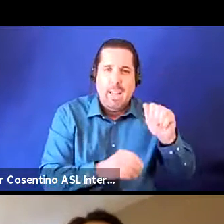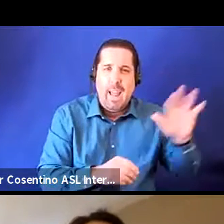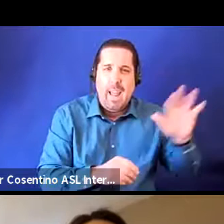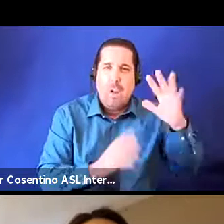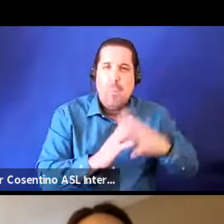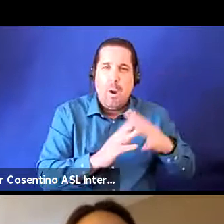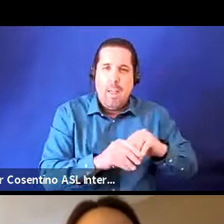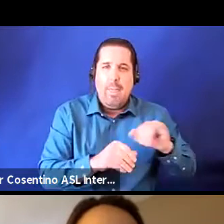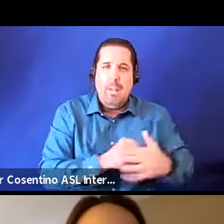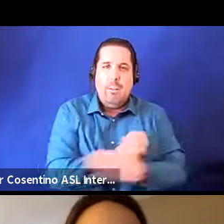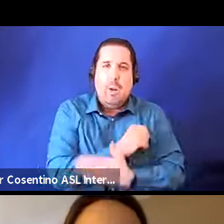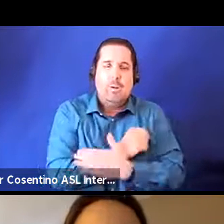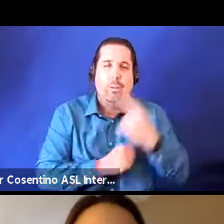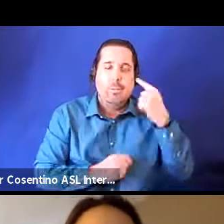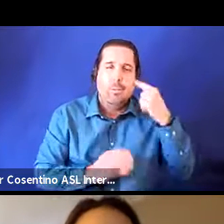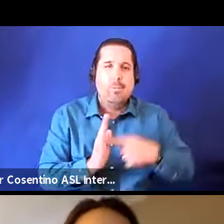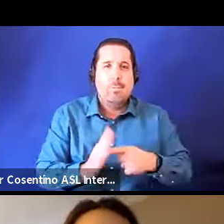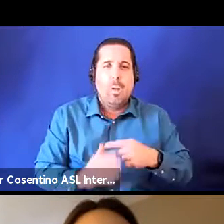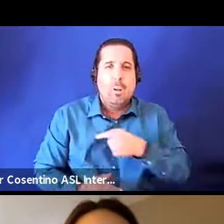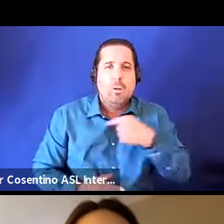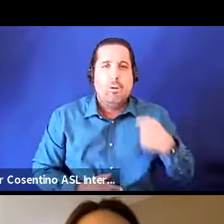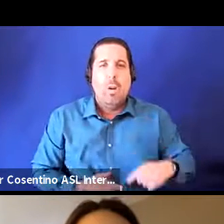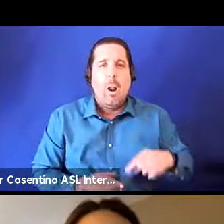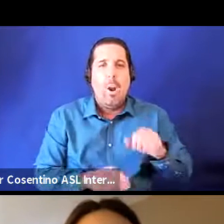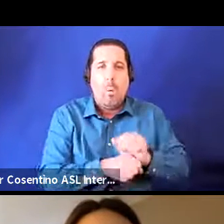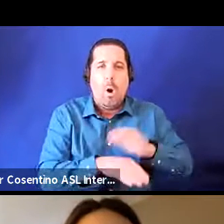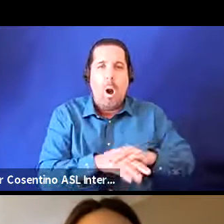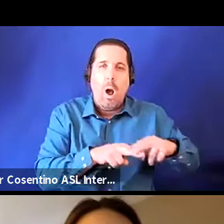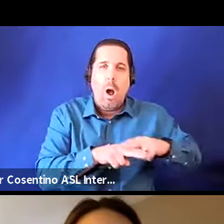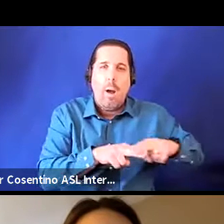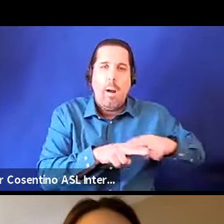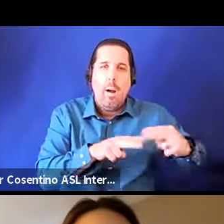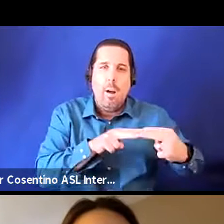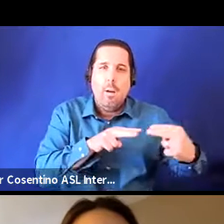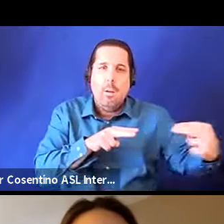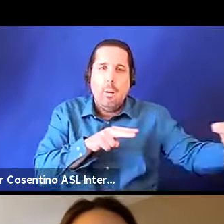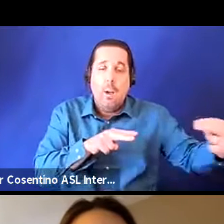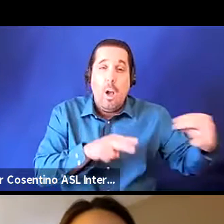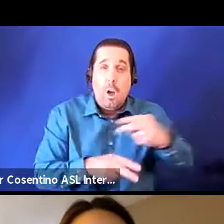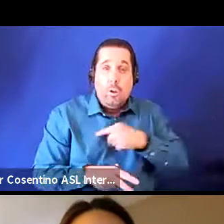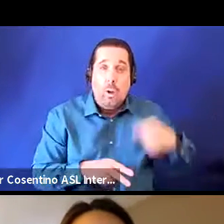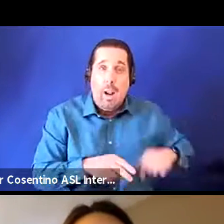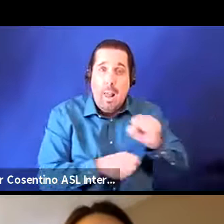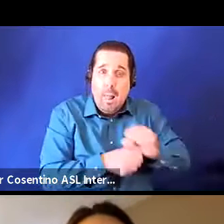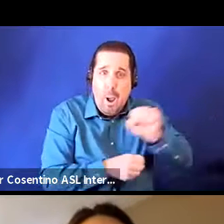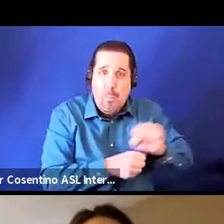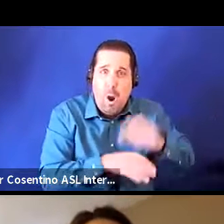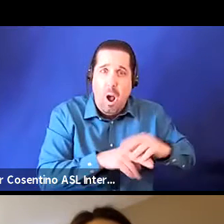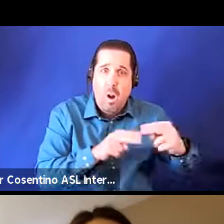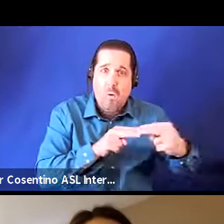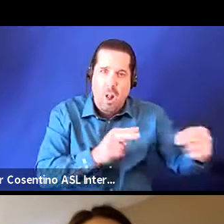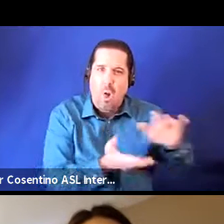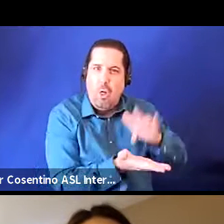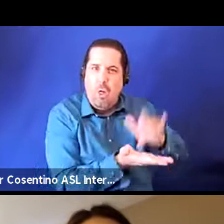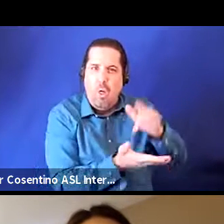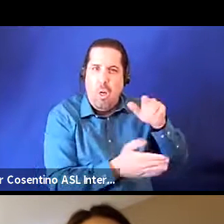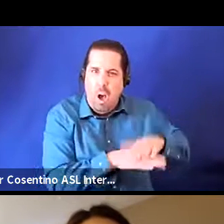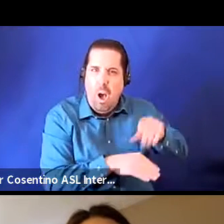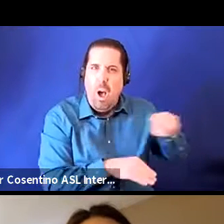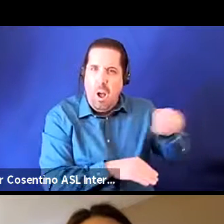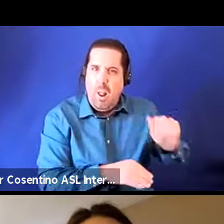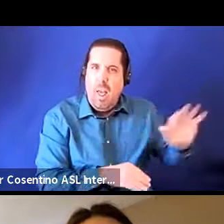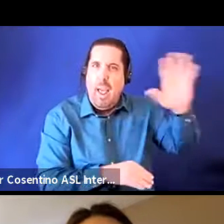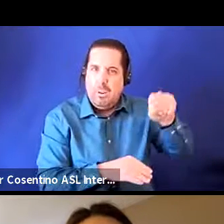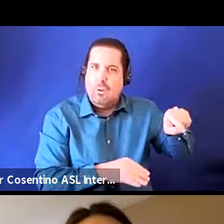let's say Chinese working in the railroad, well, Chinese laborers in the railroad were exploited and they were also positioned